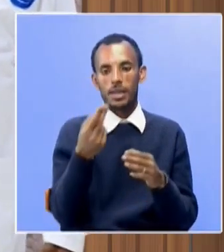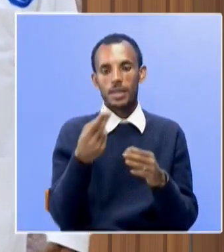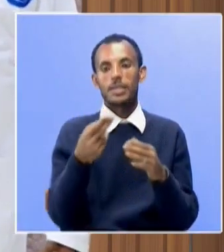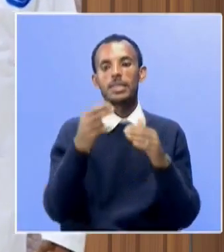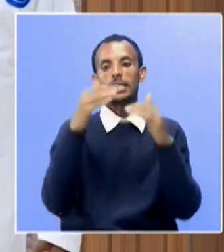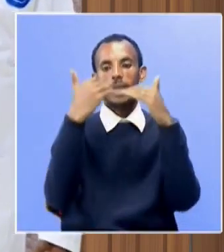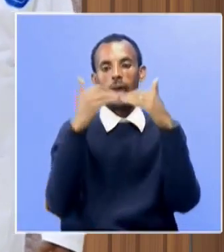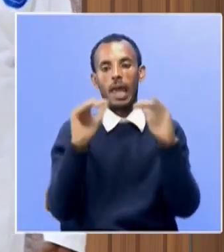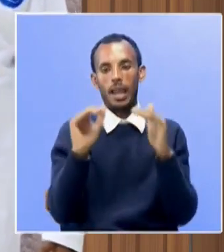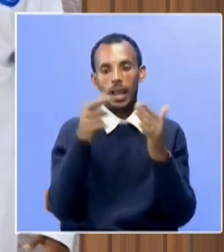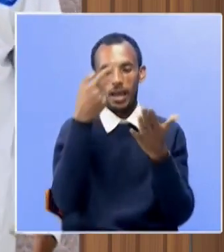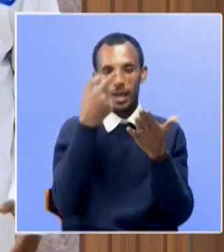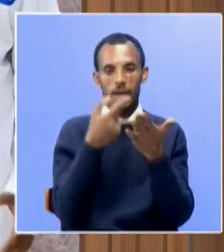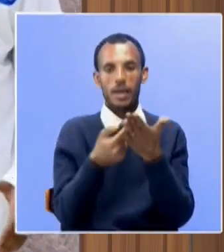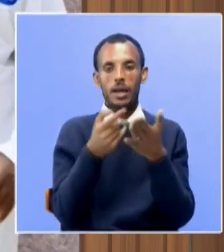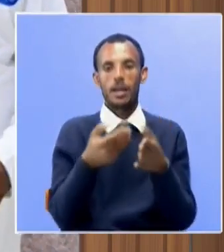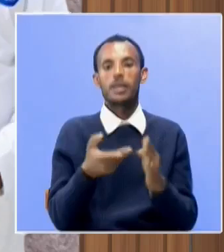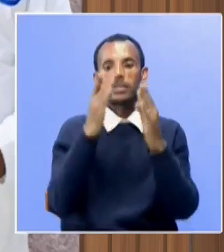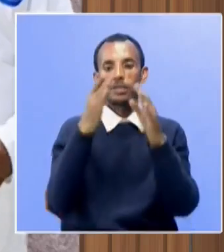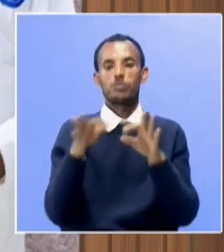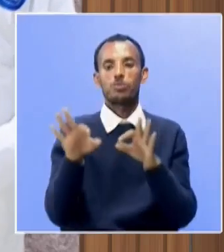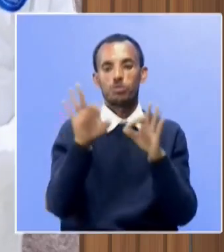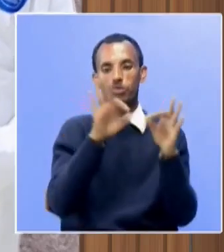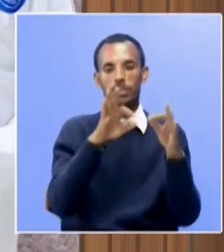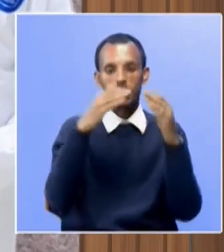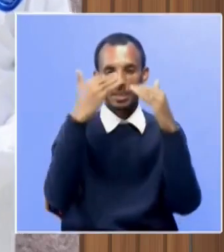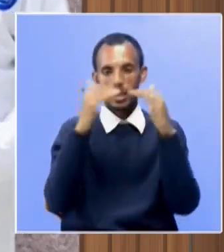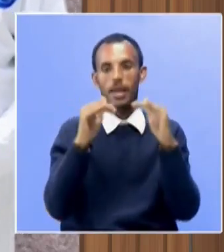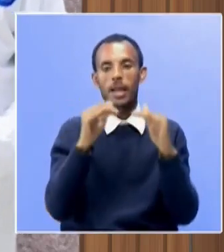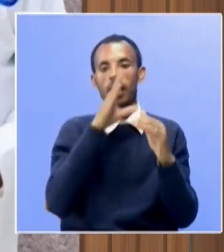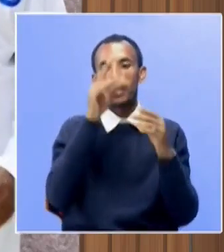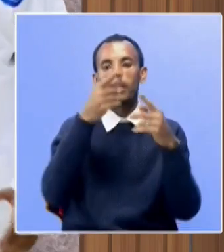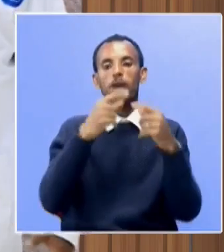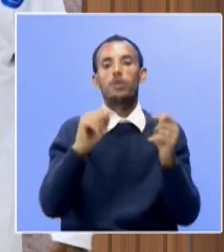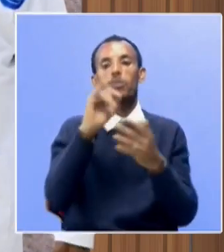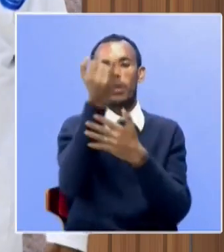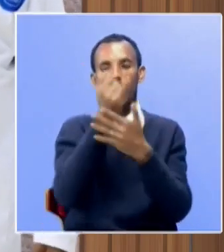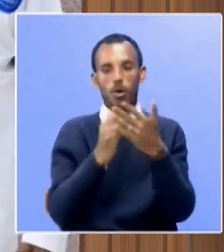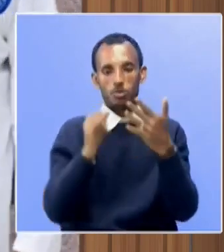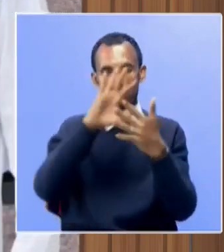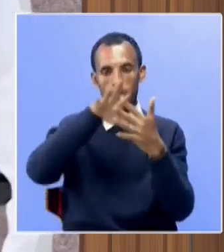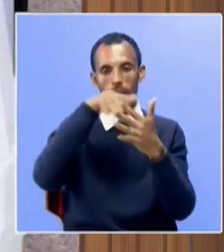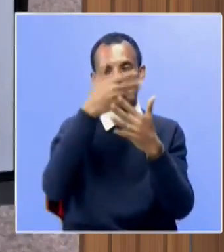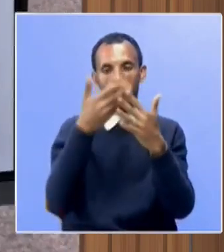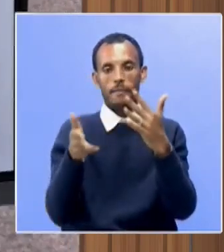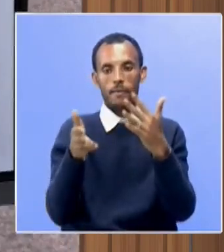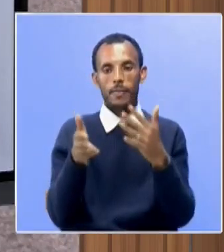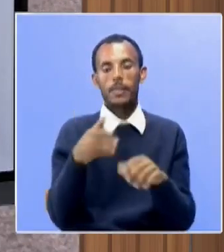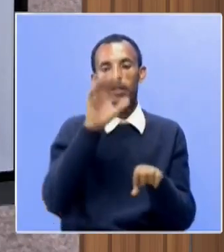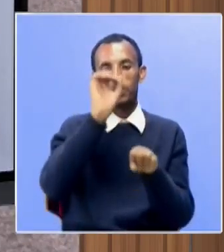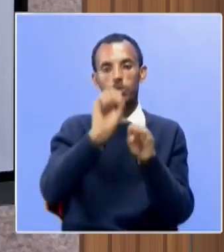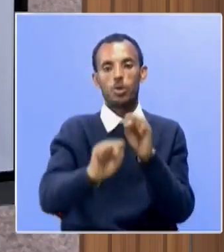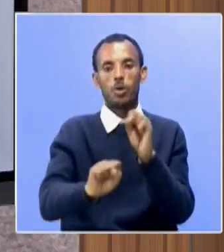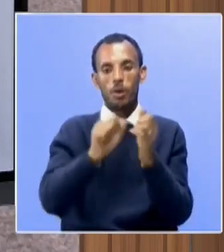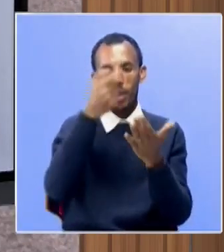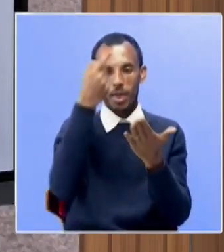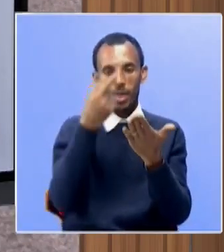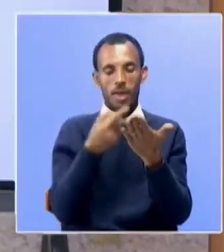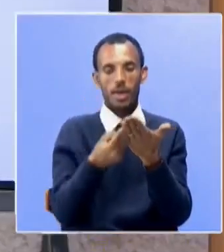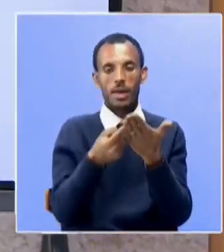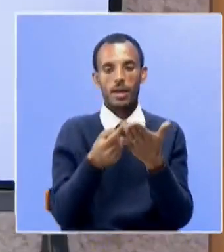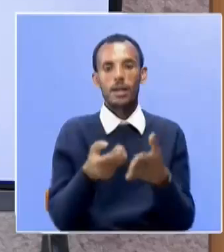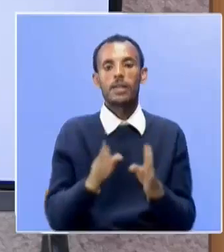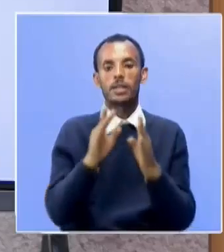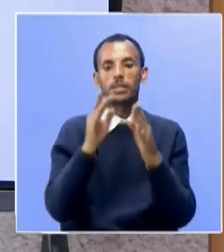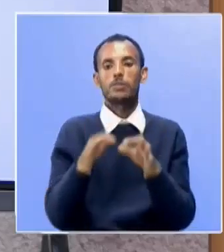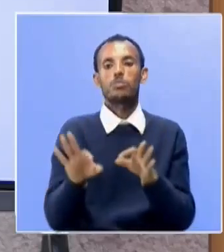Therefore, here let's put the scale and try to draw the graph. So here, let's put